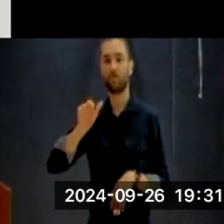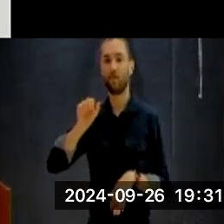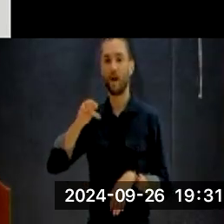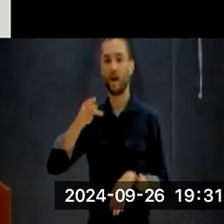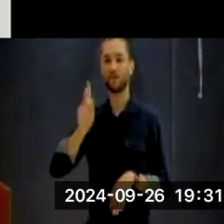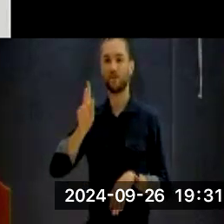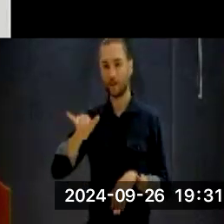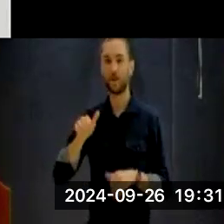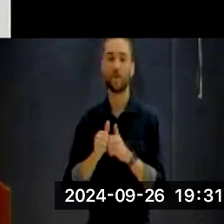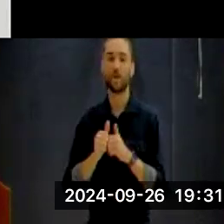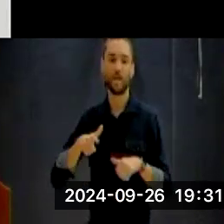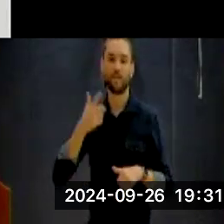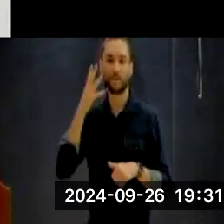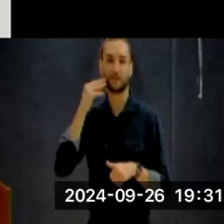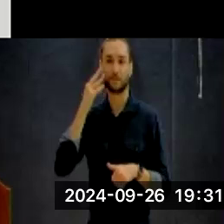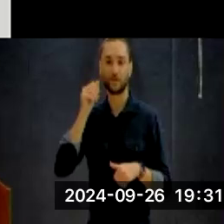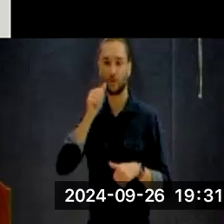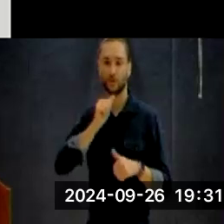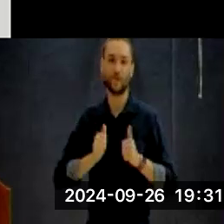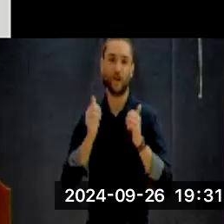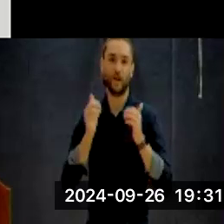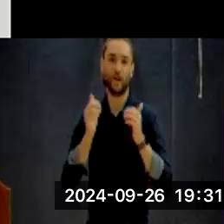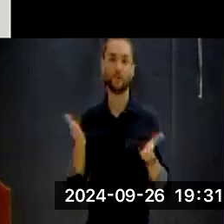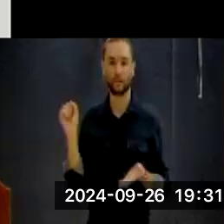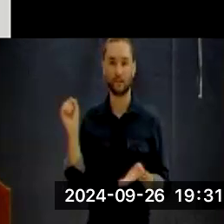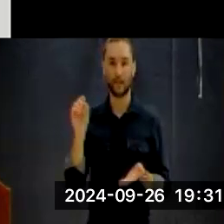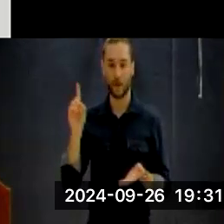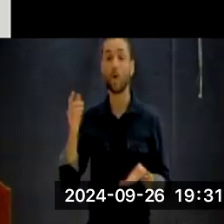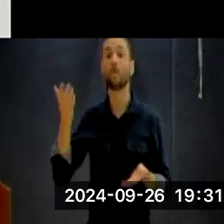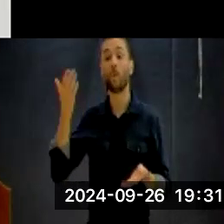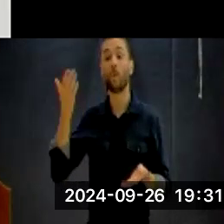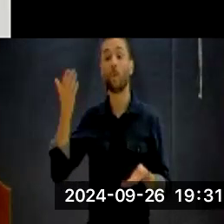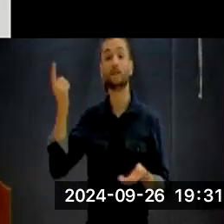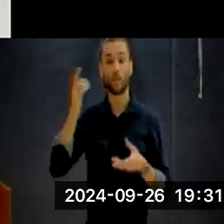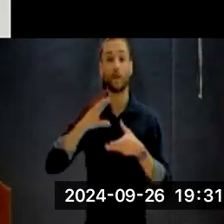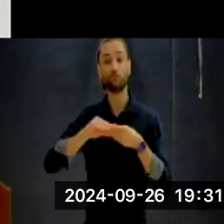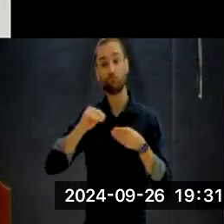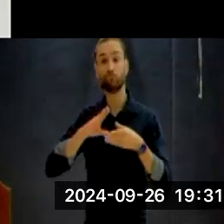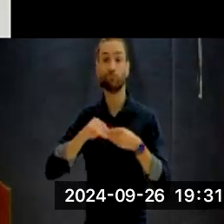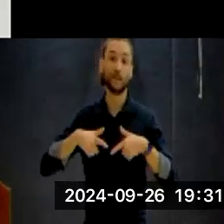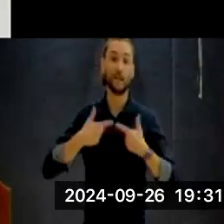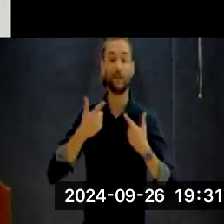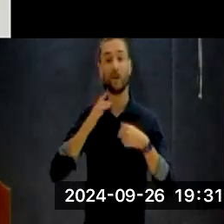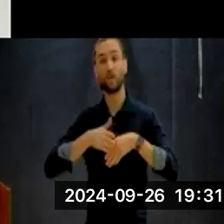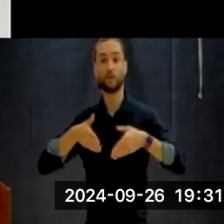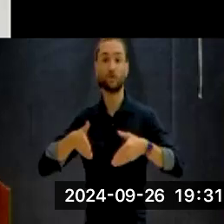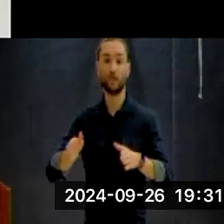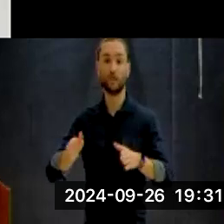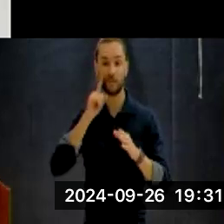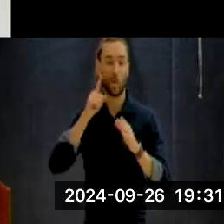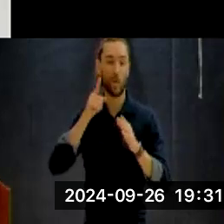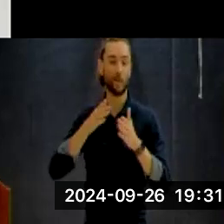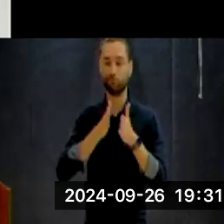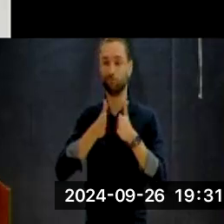San Diego. And what was stated earlier about being on the streets for a certain period of time, me and my